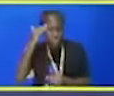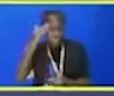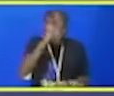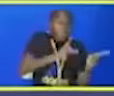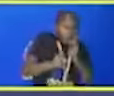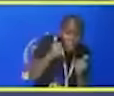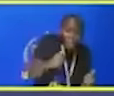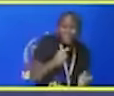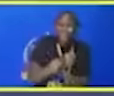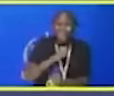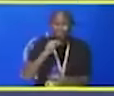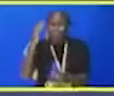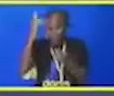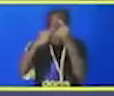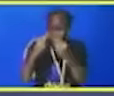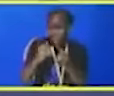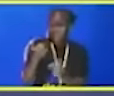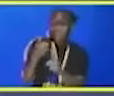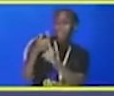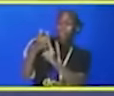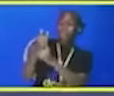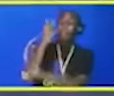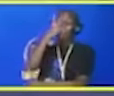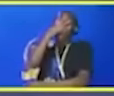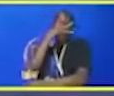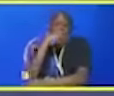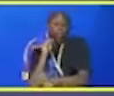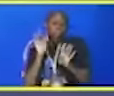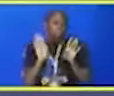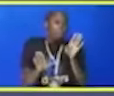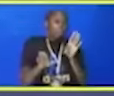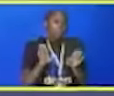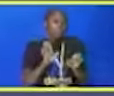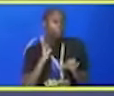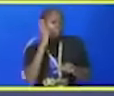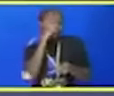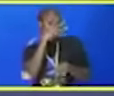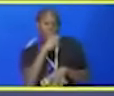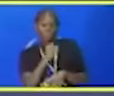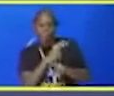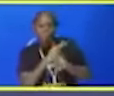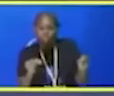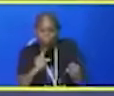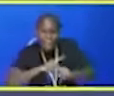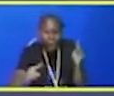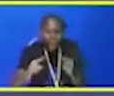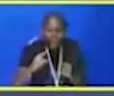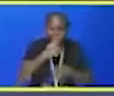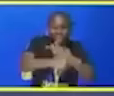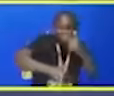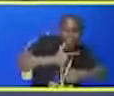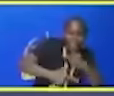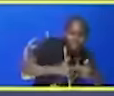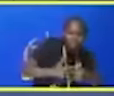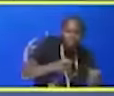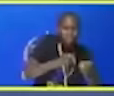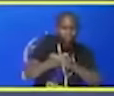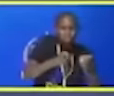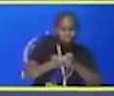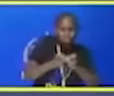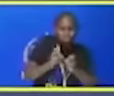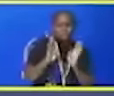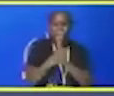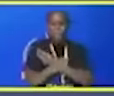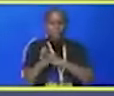love you because, no, there is a grace. And that grace is controlled by a body of truth.